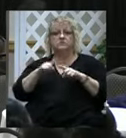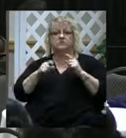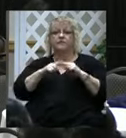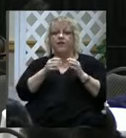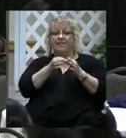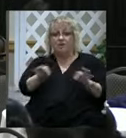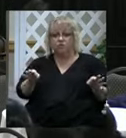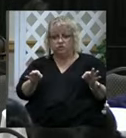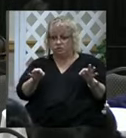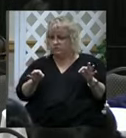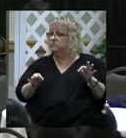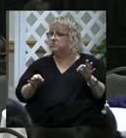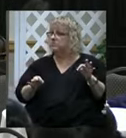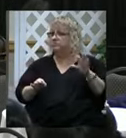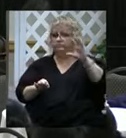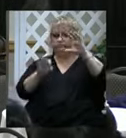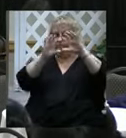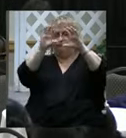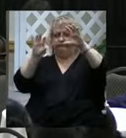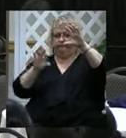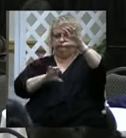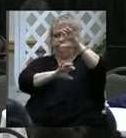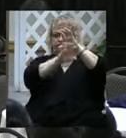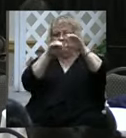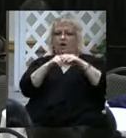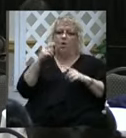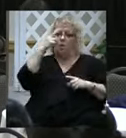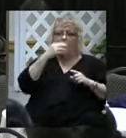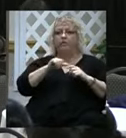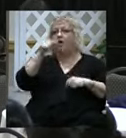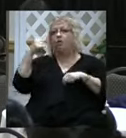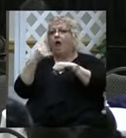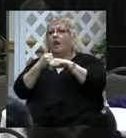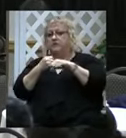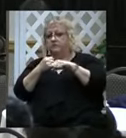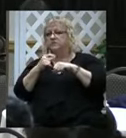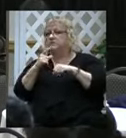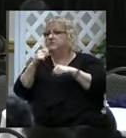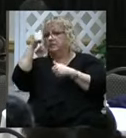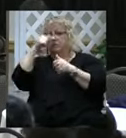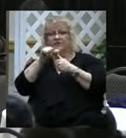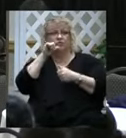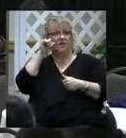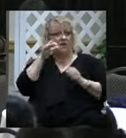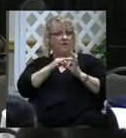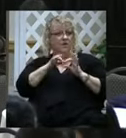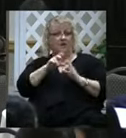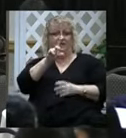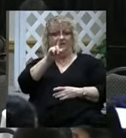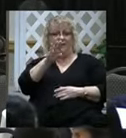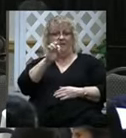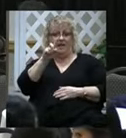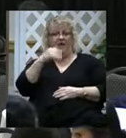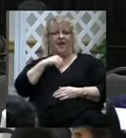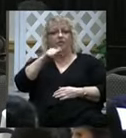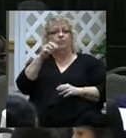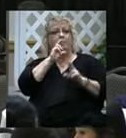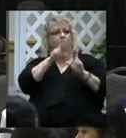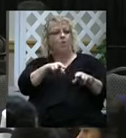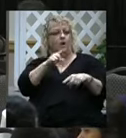languages and the extent to which they're in in Hawaii and on the other islands. And then I think yesterday I mentioned that DBED has a